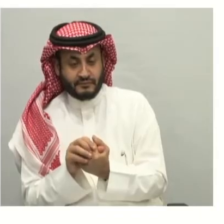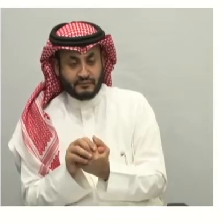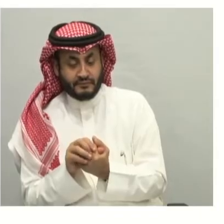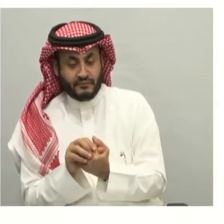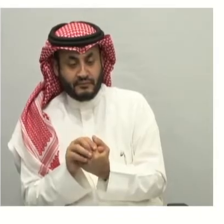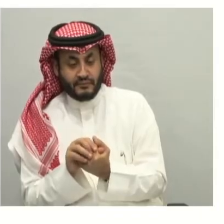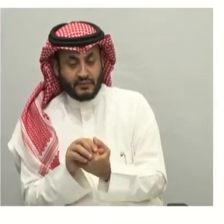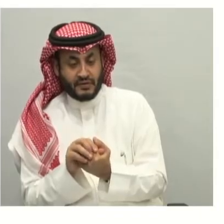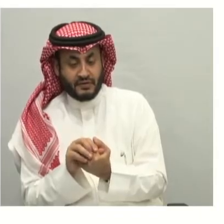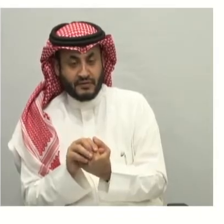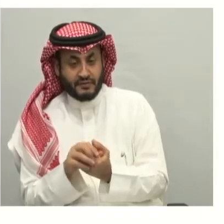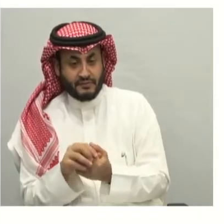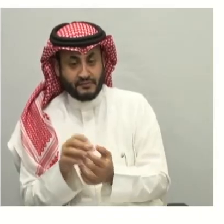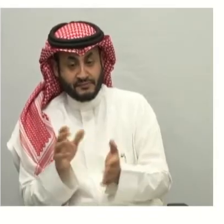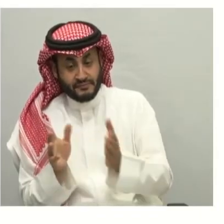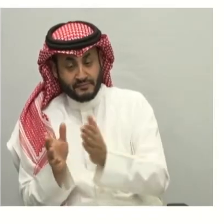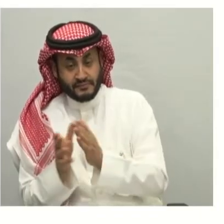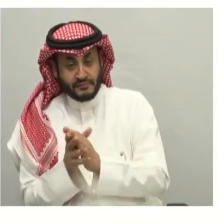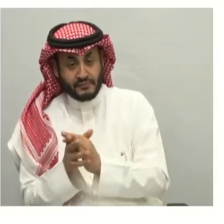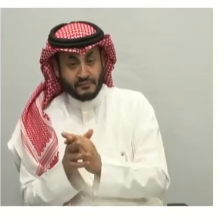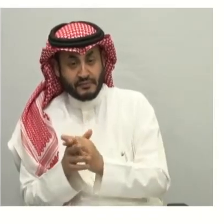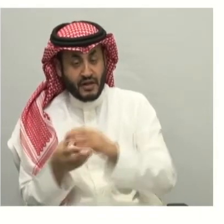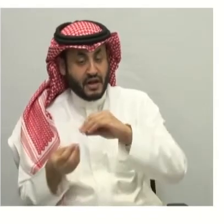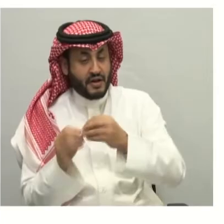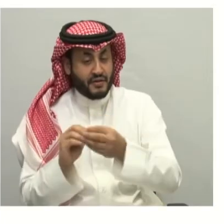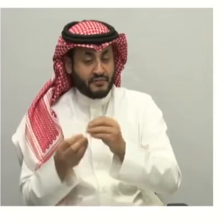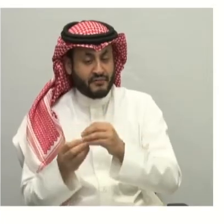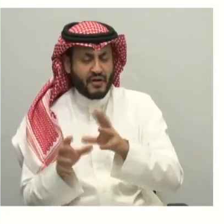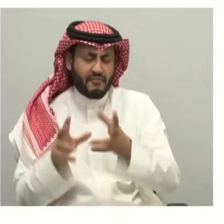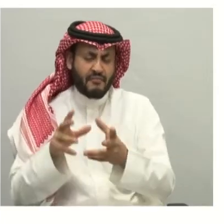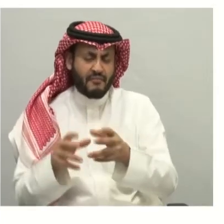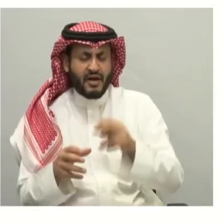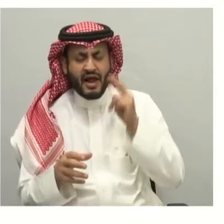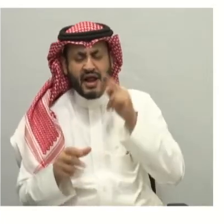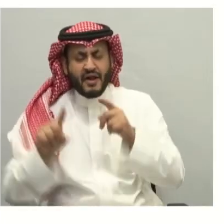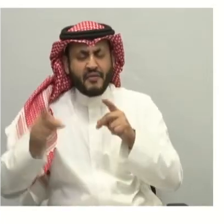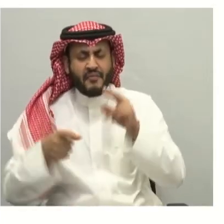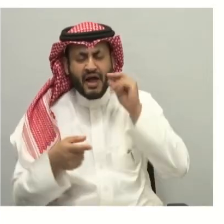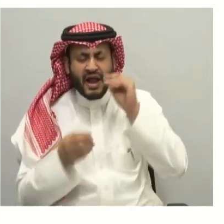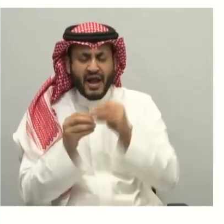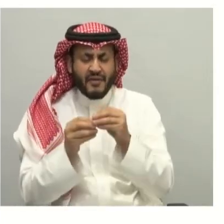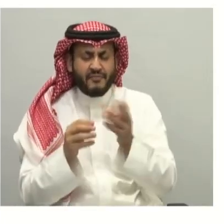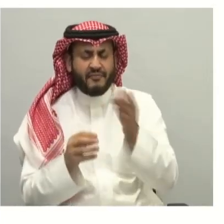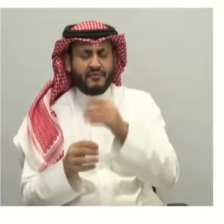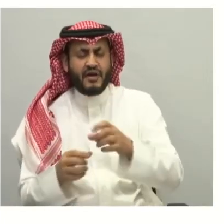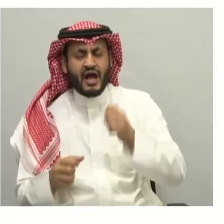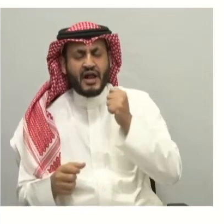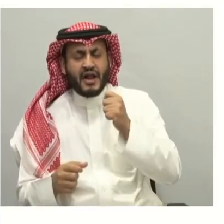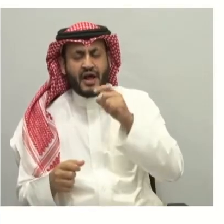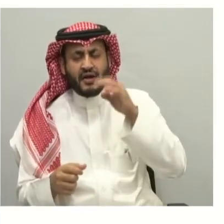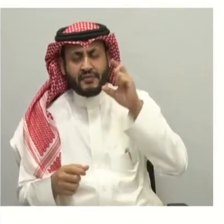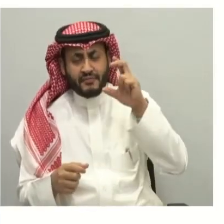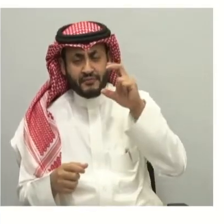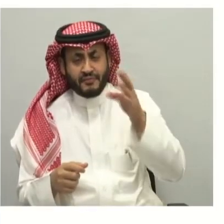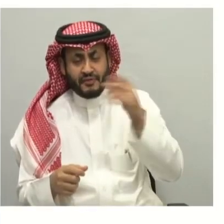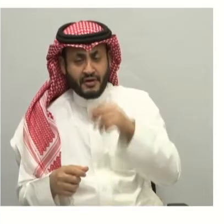tie. And the colors of his clothes is either dark gray or dark blue, white